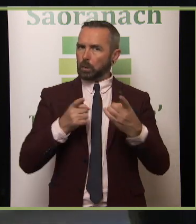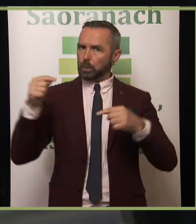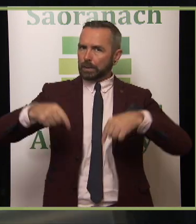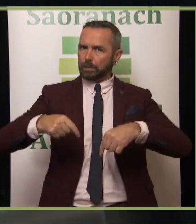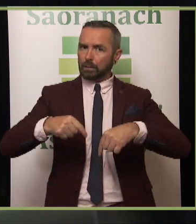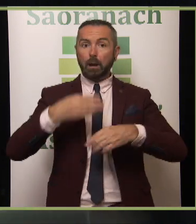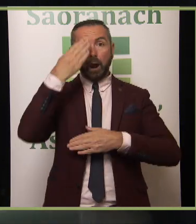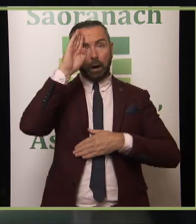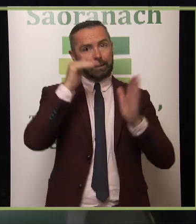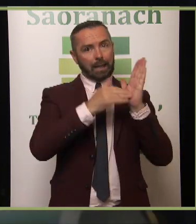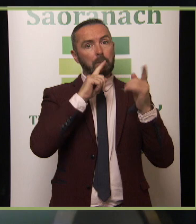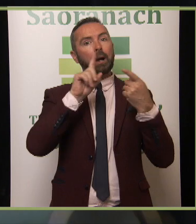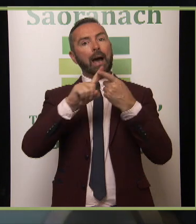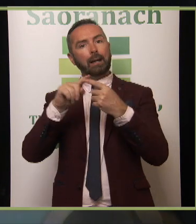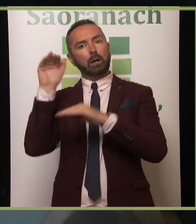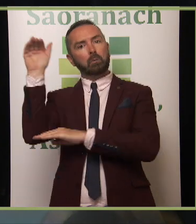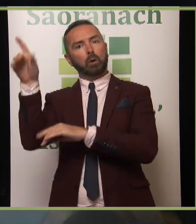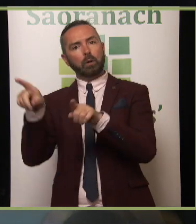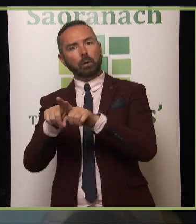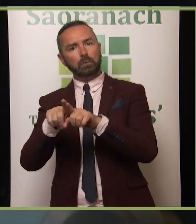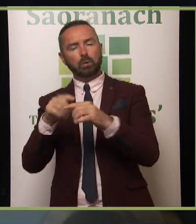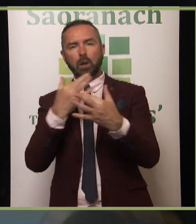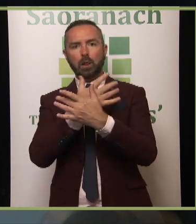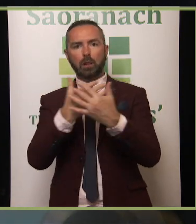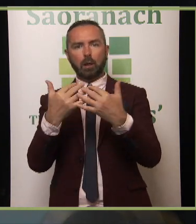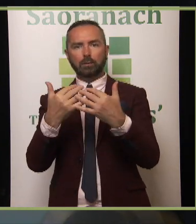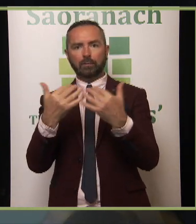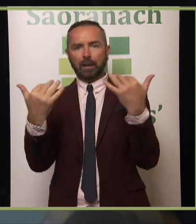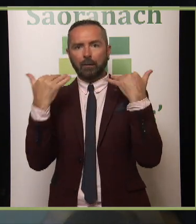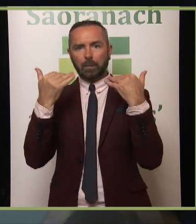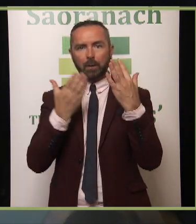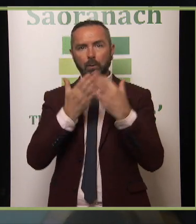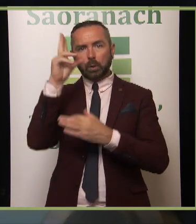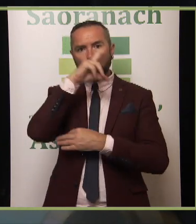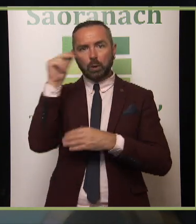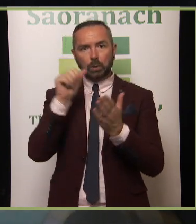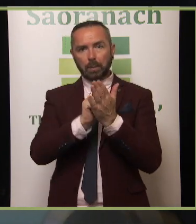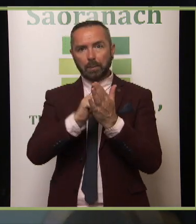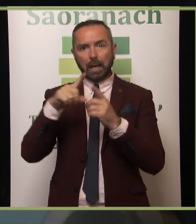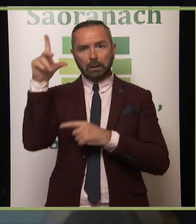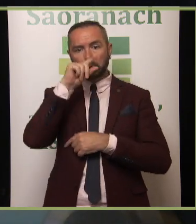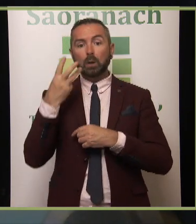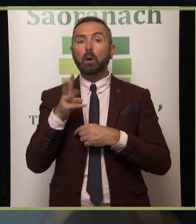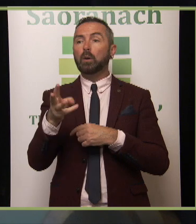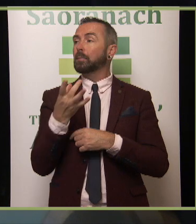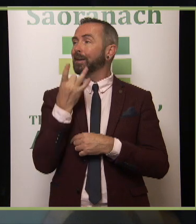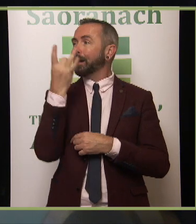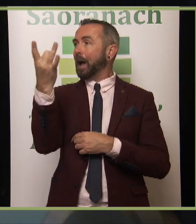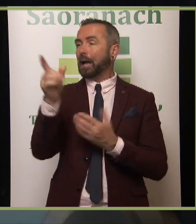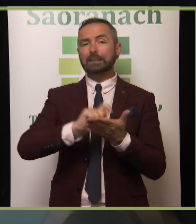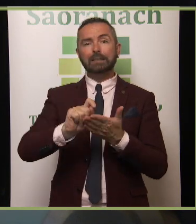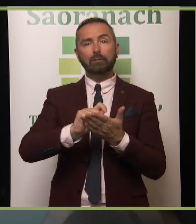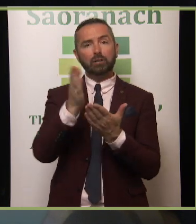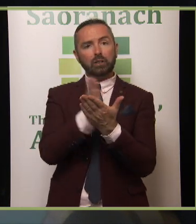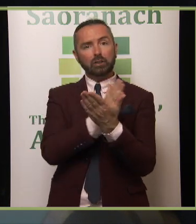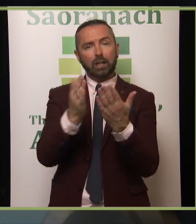seen some of the coverage that we're getting internationally, and I'm going to ask the Secretariat to actually share those articles with you in the online page so you